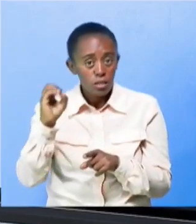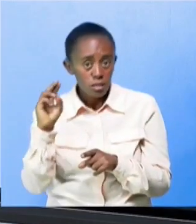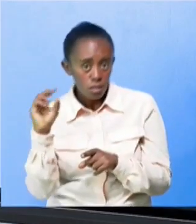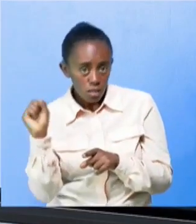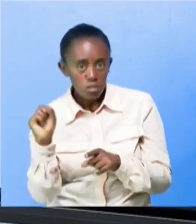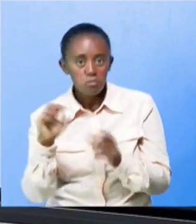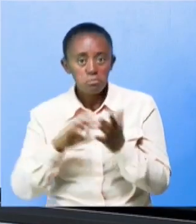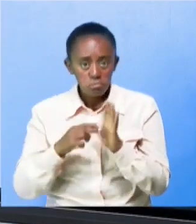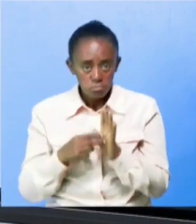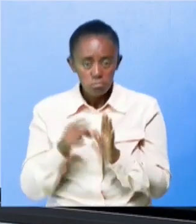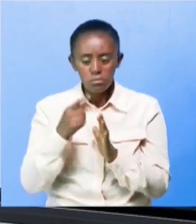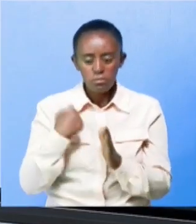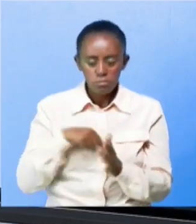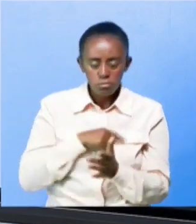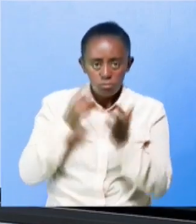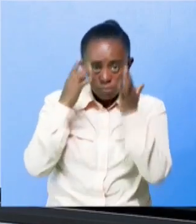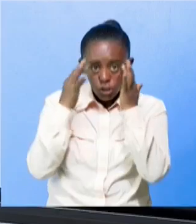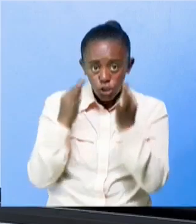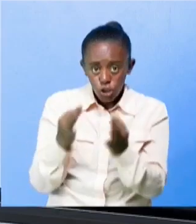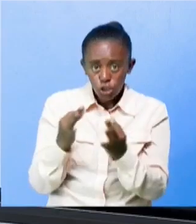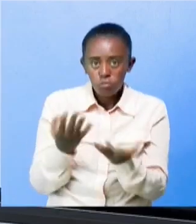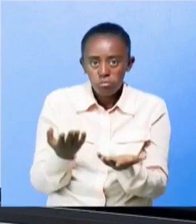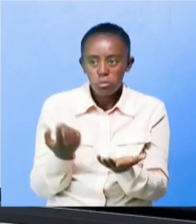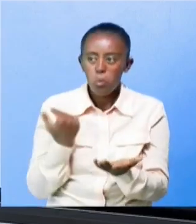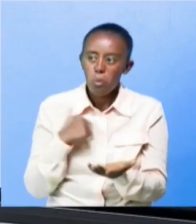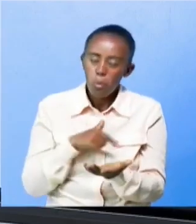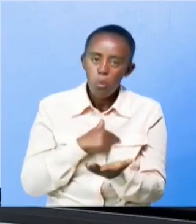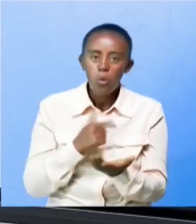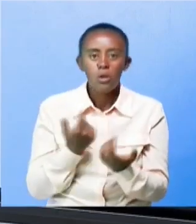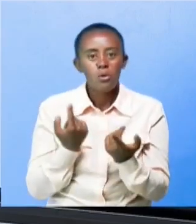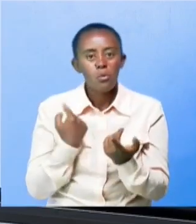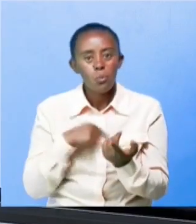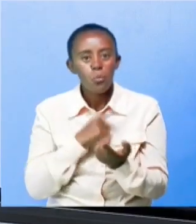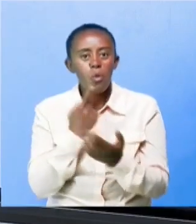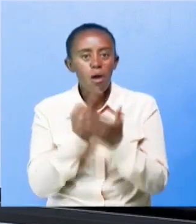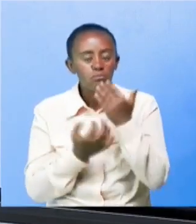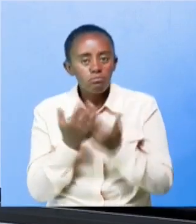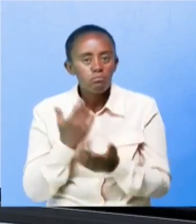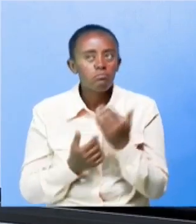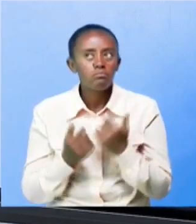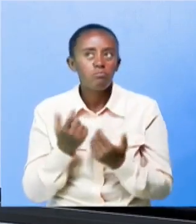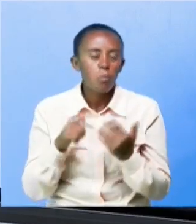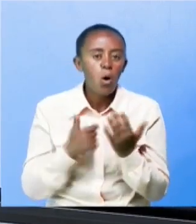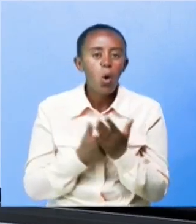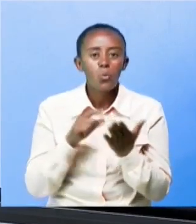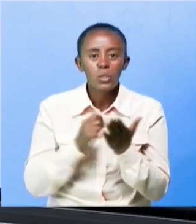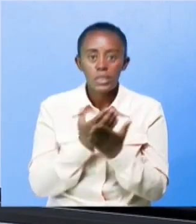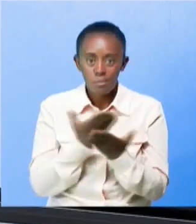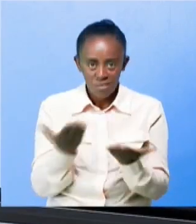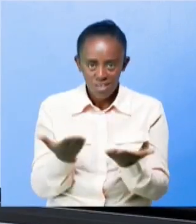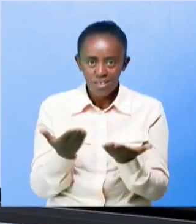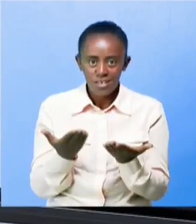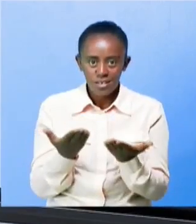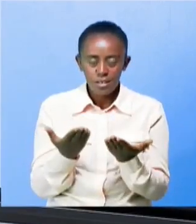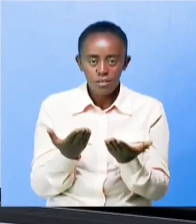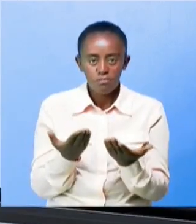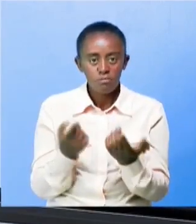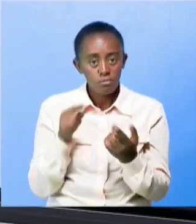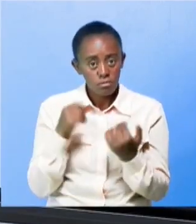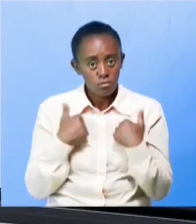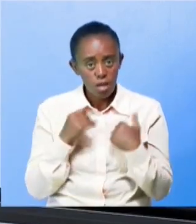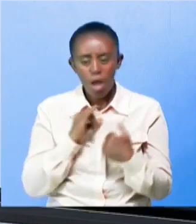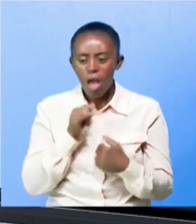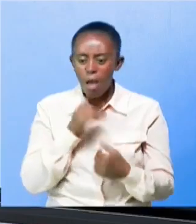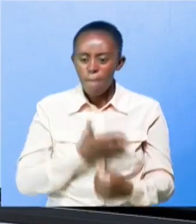talking about decisions we make when we are talking about something. So here, when I say I